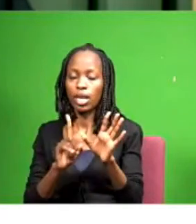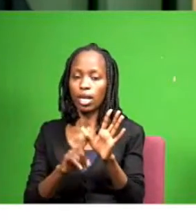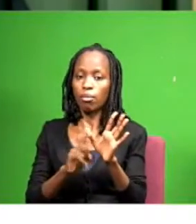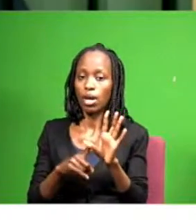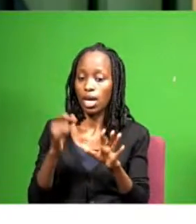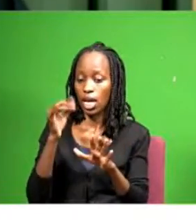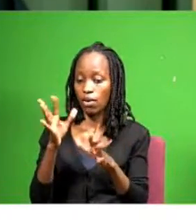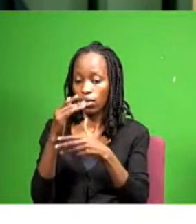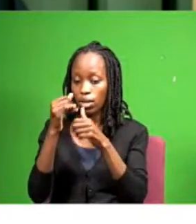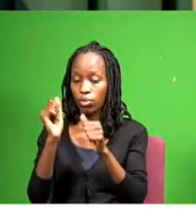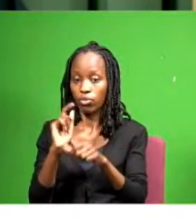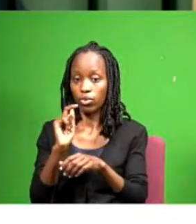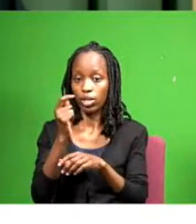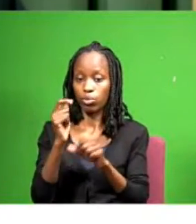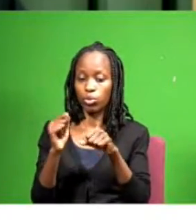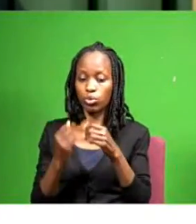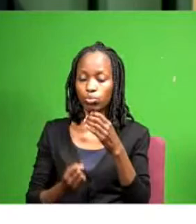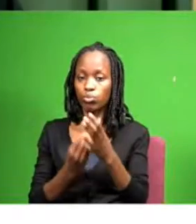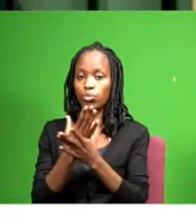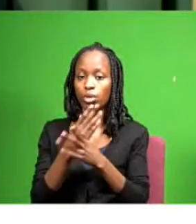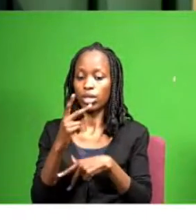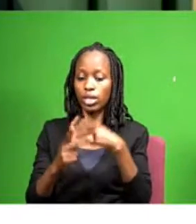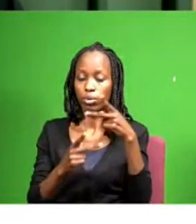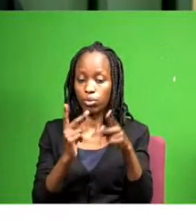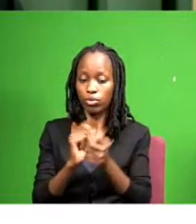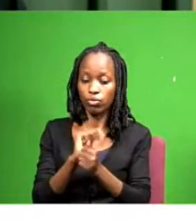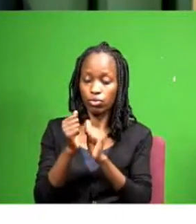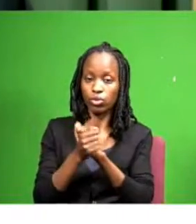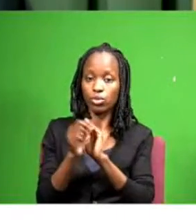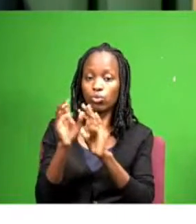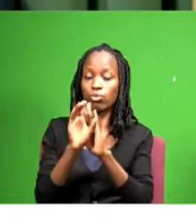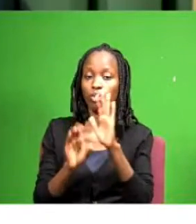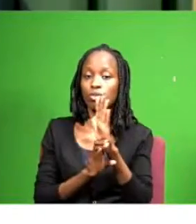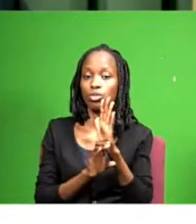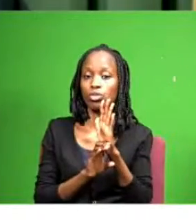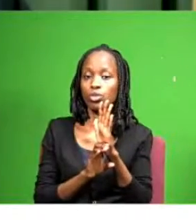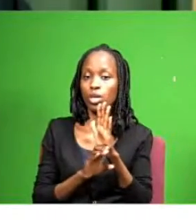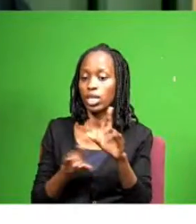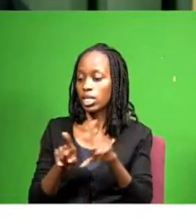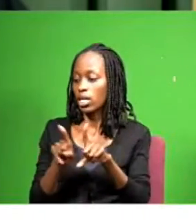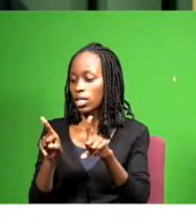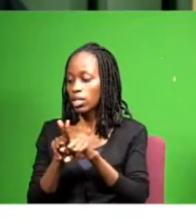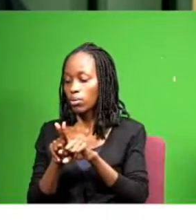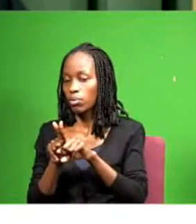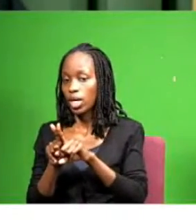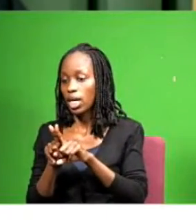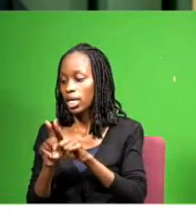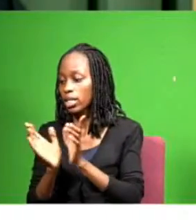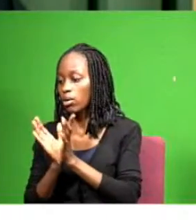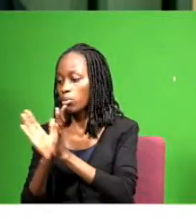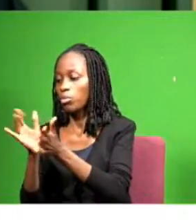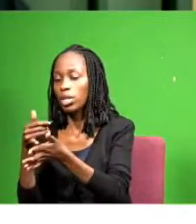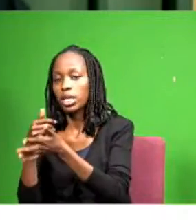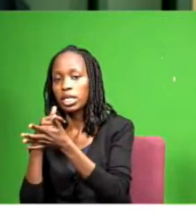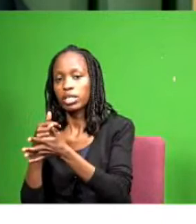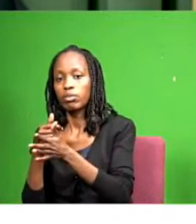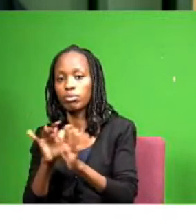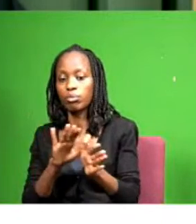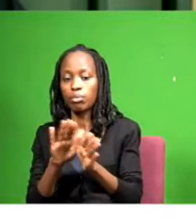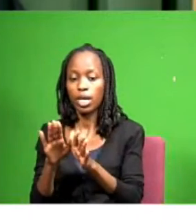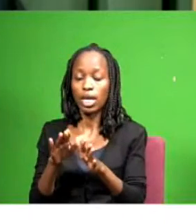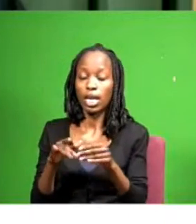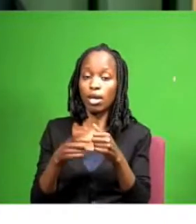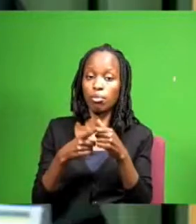whether the President of Kenya can initiate the process of amendment of the Constitution as a popular initiative. Number 6, whether